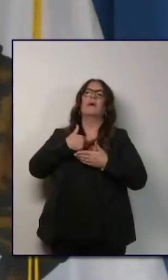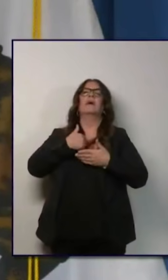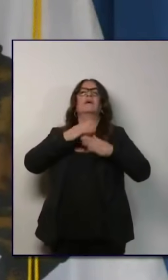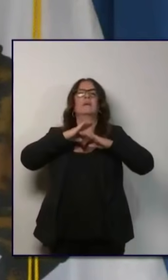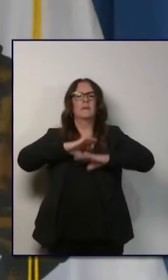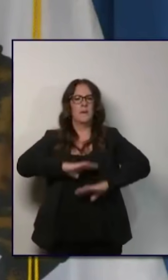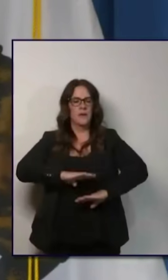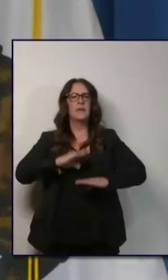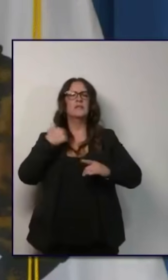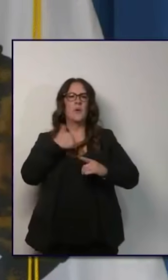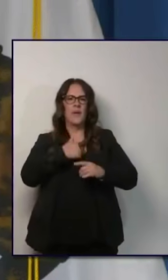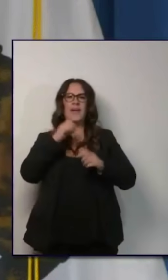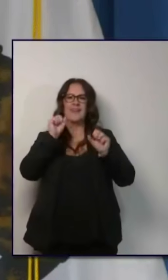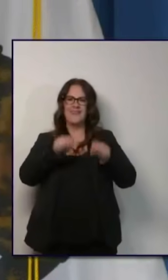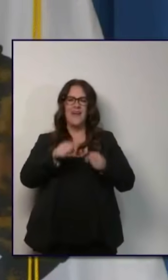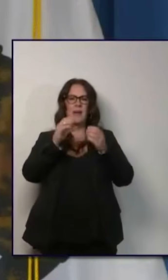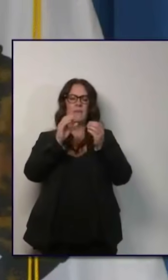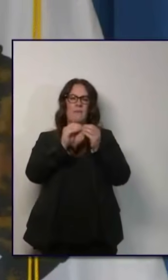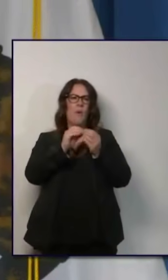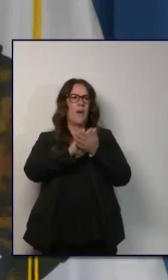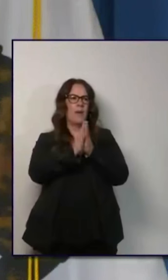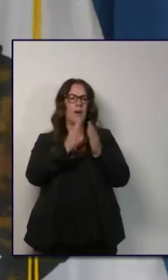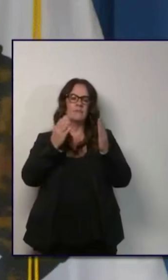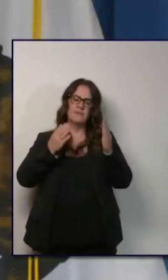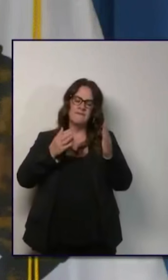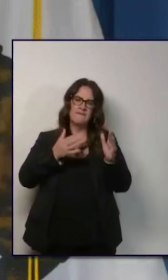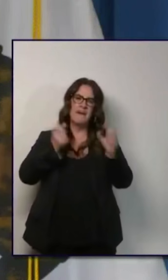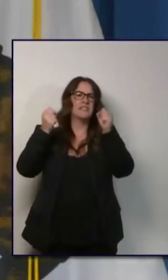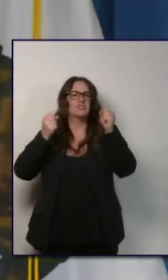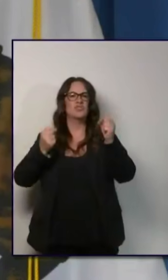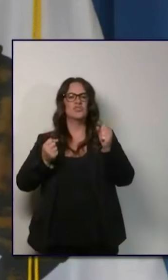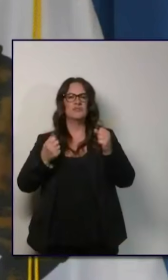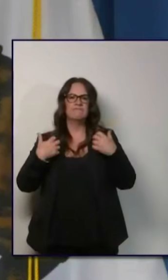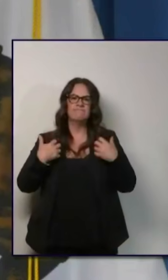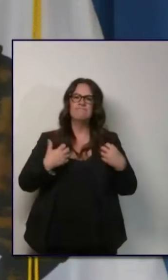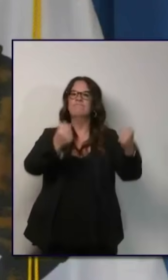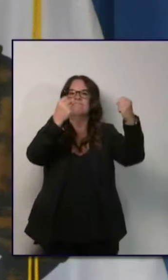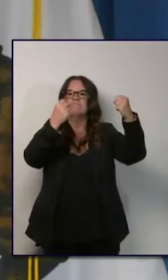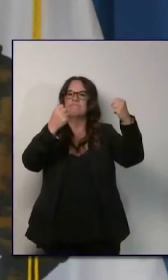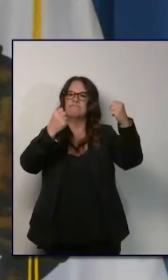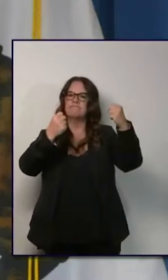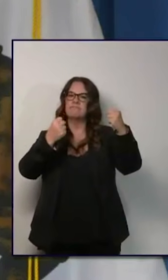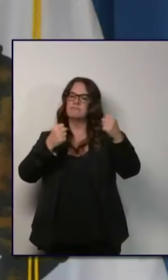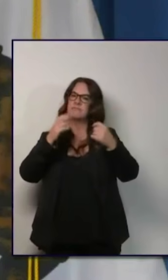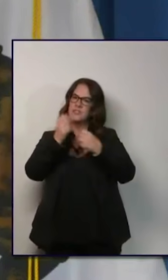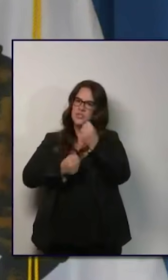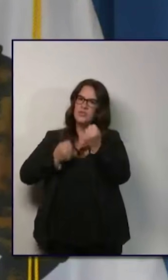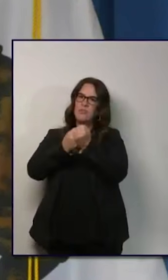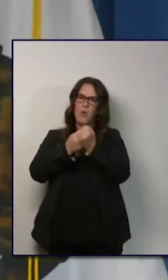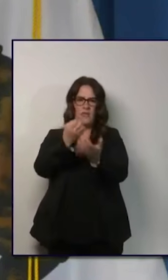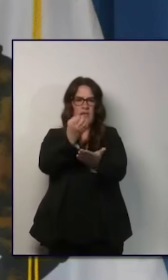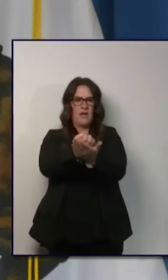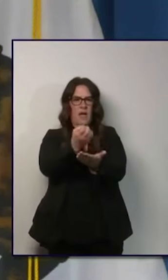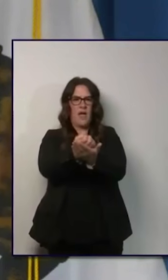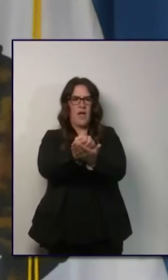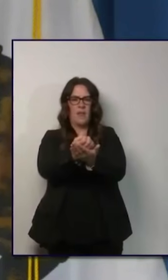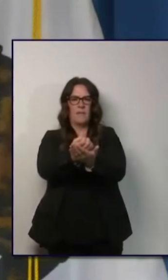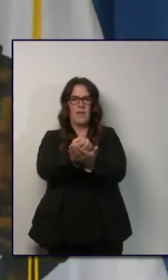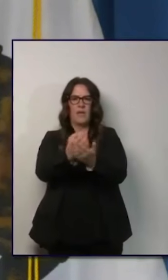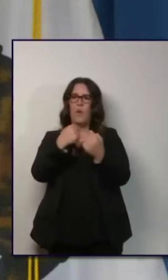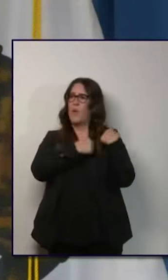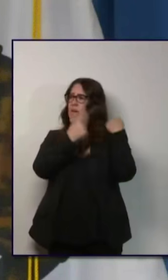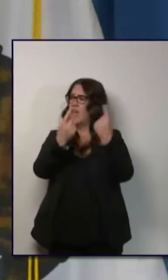to get back on our feet much quicker and help grow and once again support the economy as we have supported